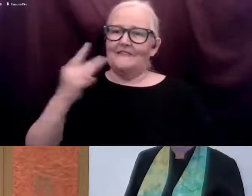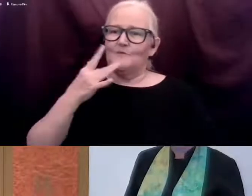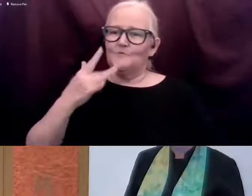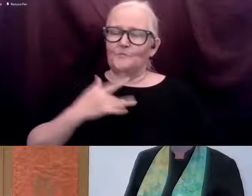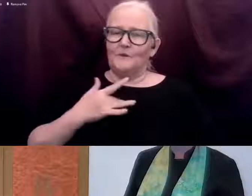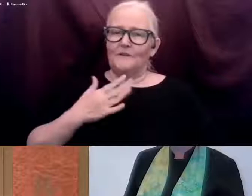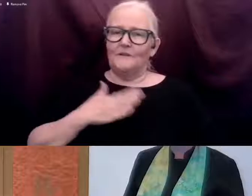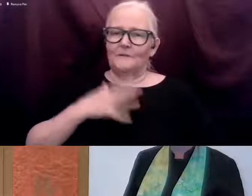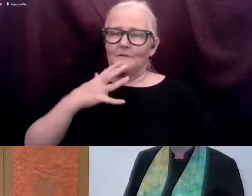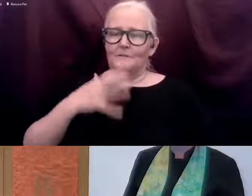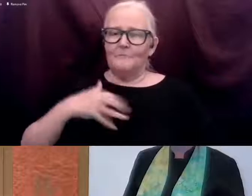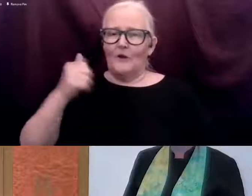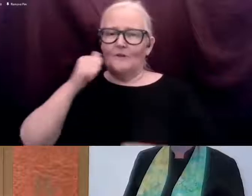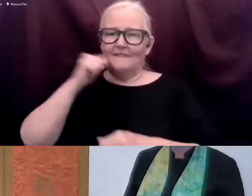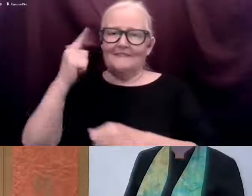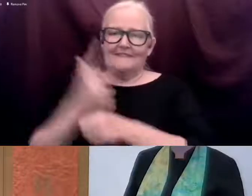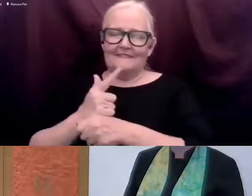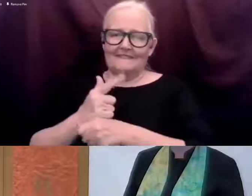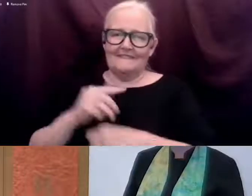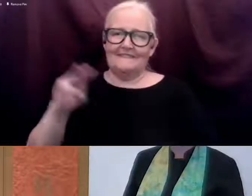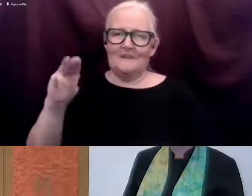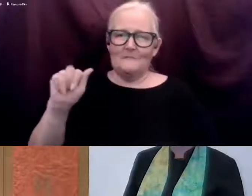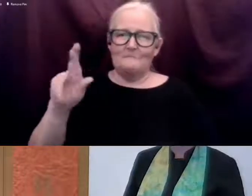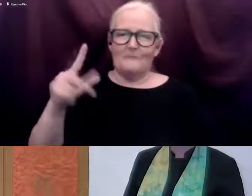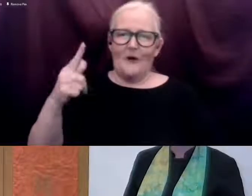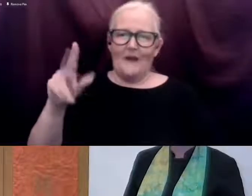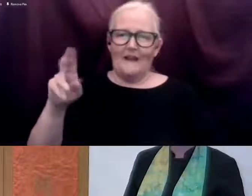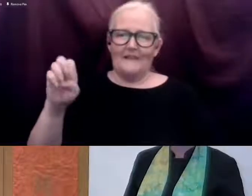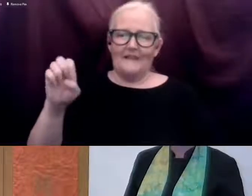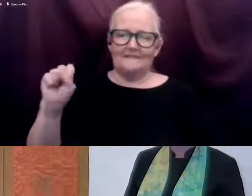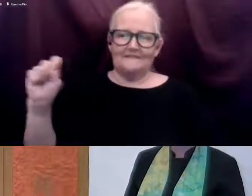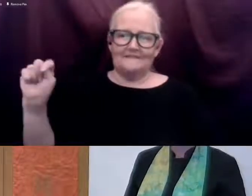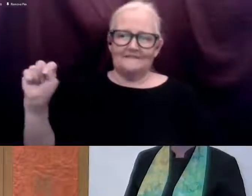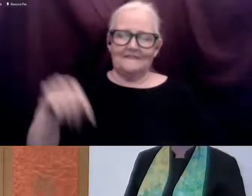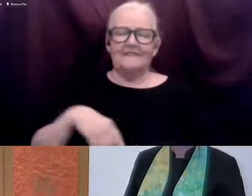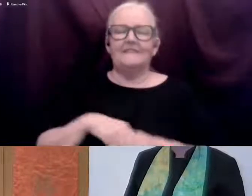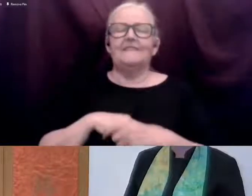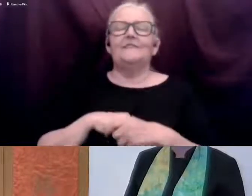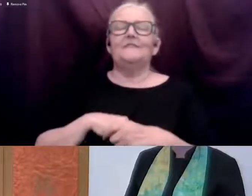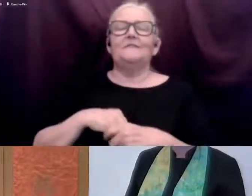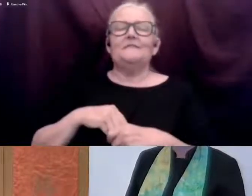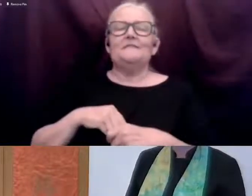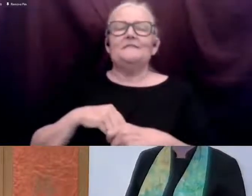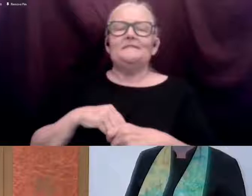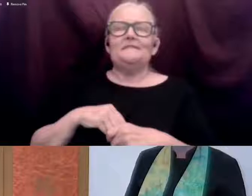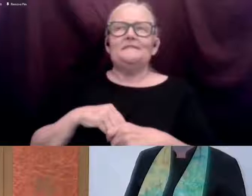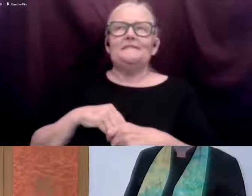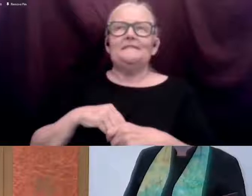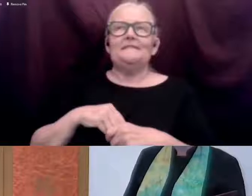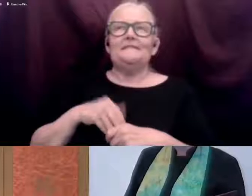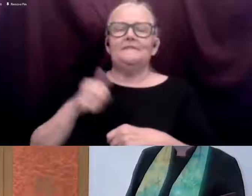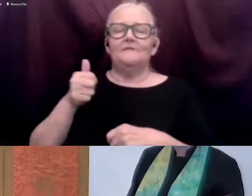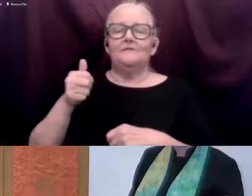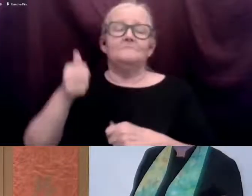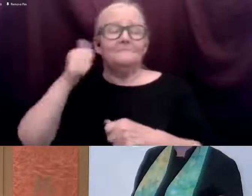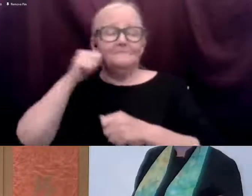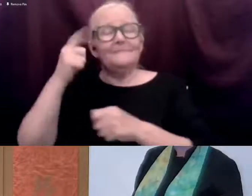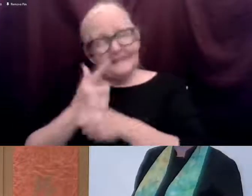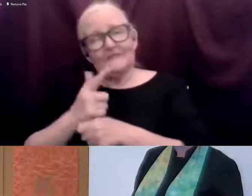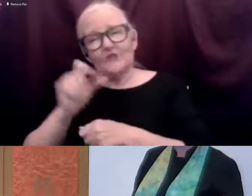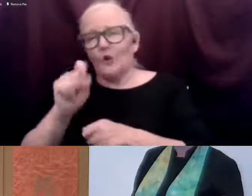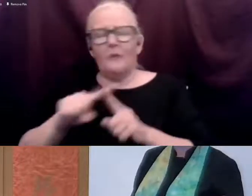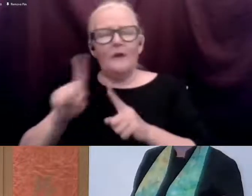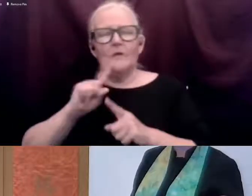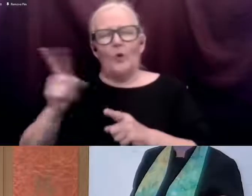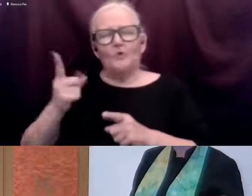Margath. And she is not just my sister, but a dear friend. And